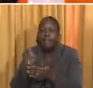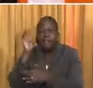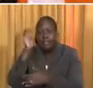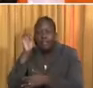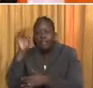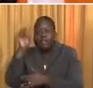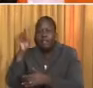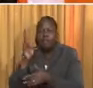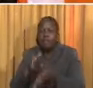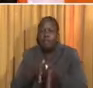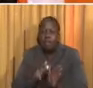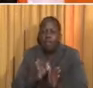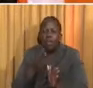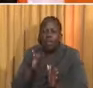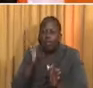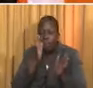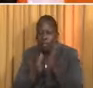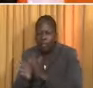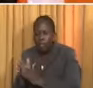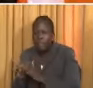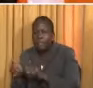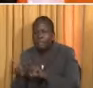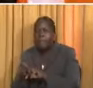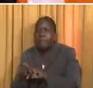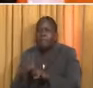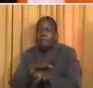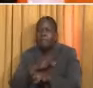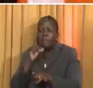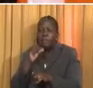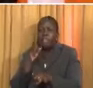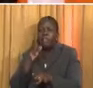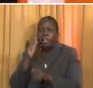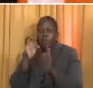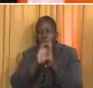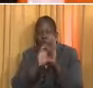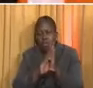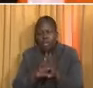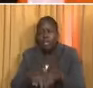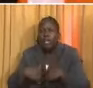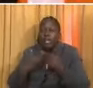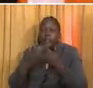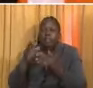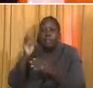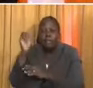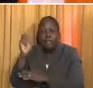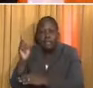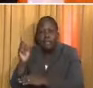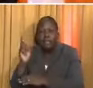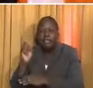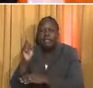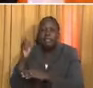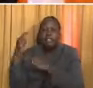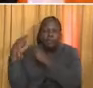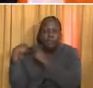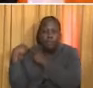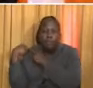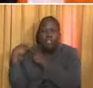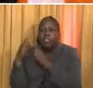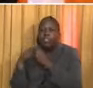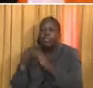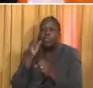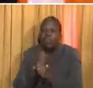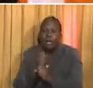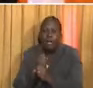of those responsibilities, the Constitution grants the President immunity to enable him or her to discharge the